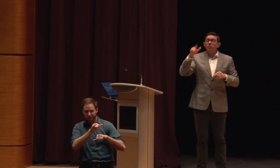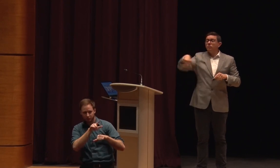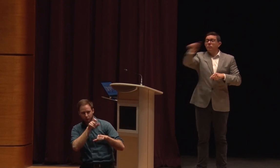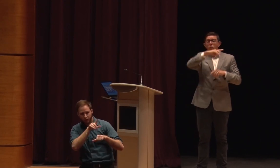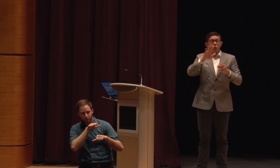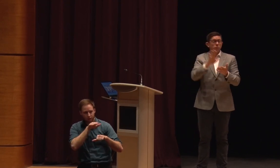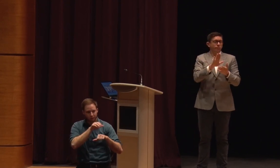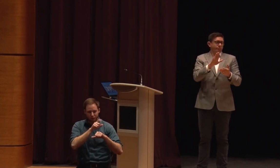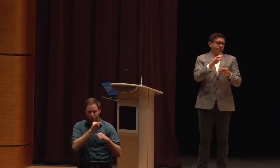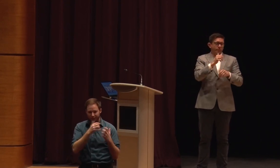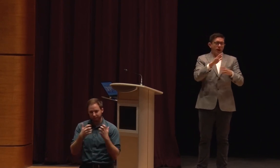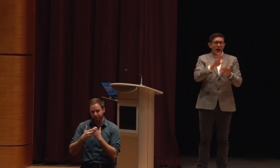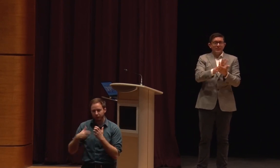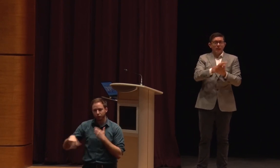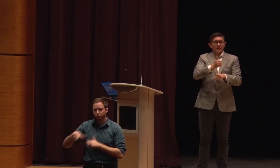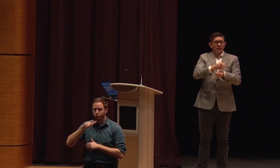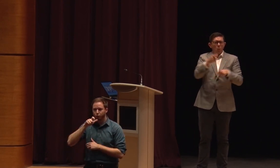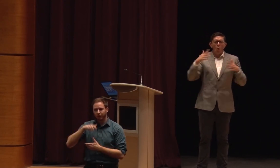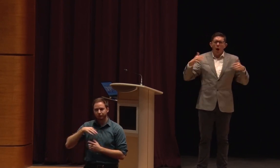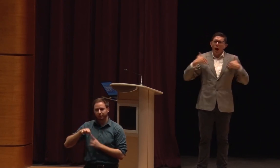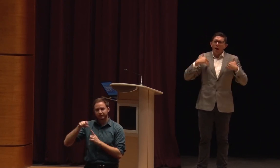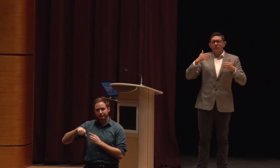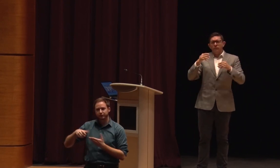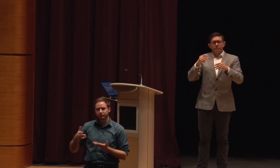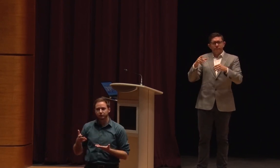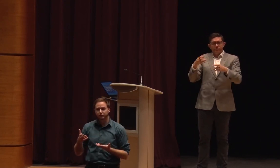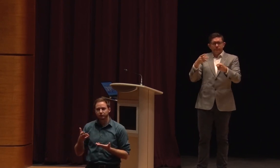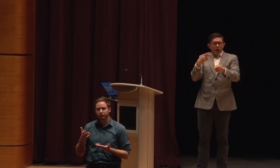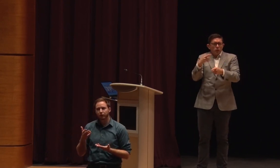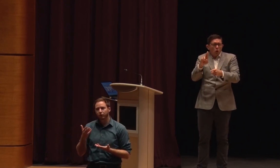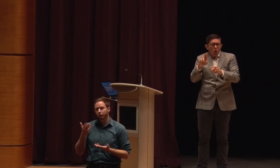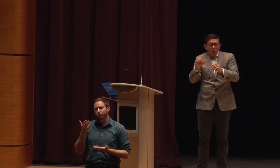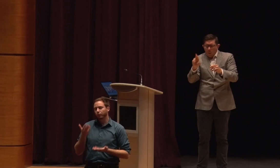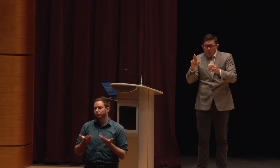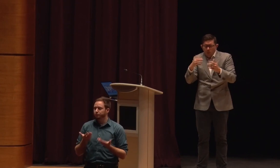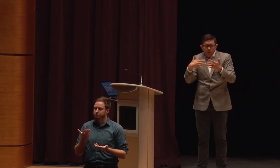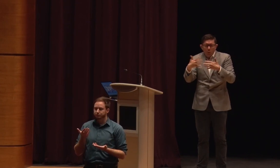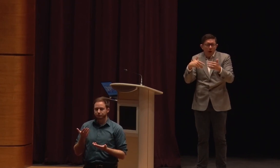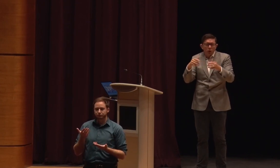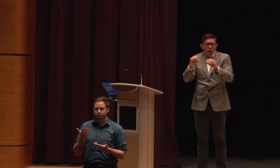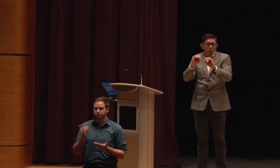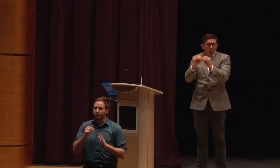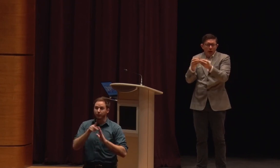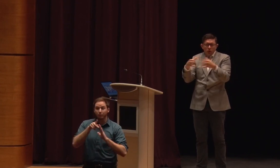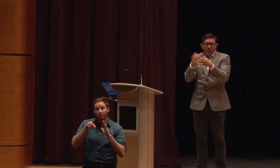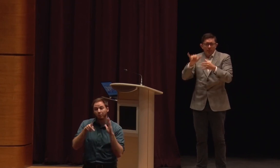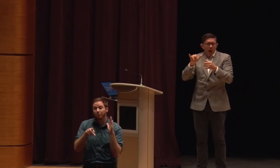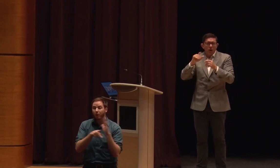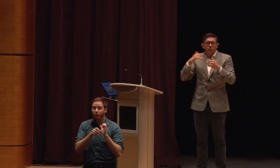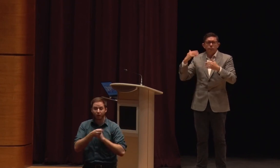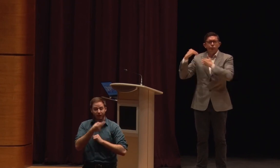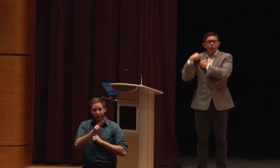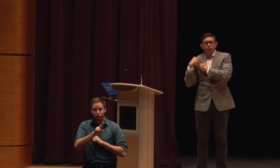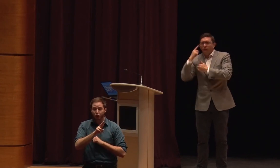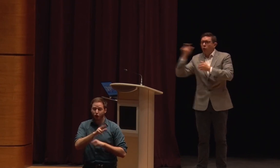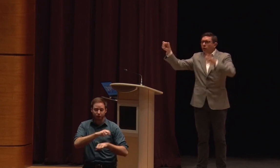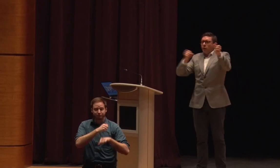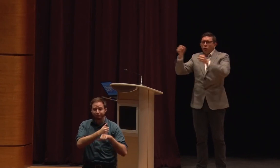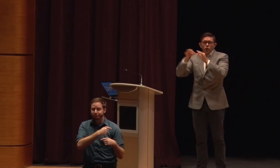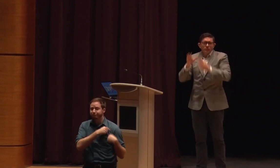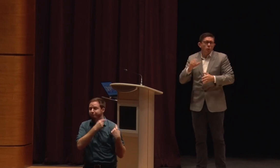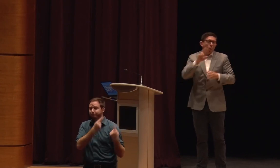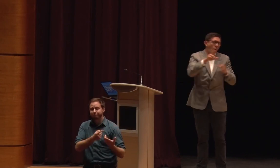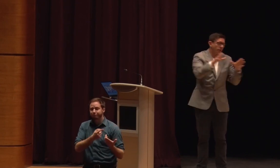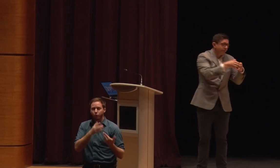special needs. You know, you probably have the policies with HR or whatever office